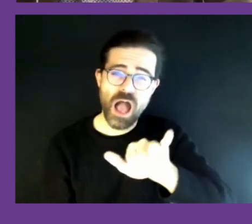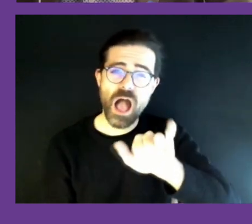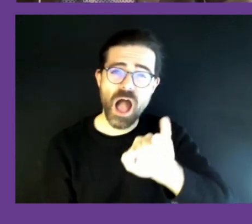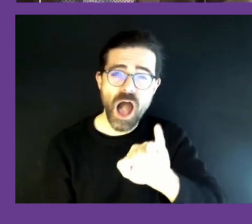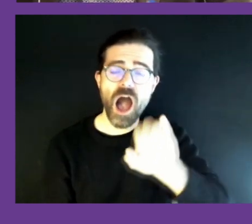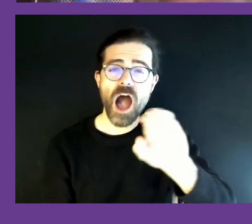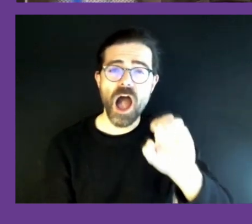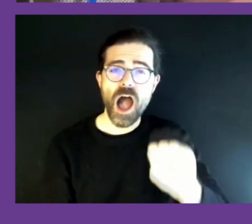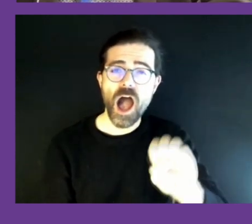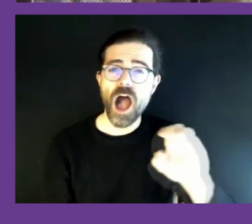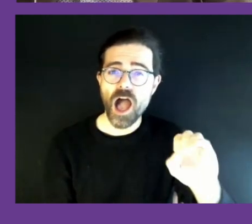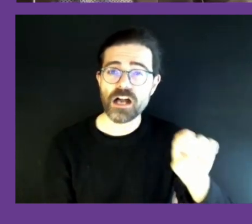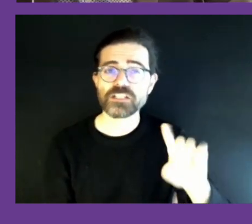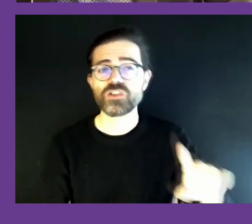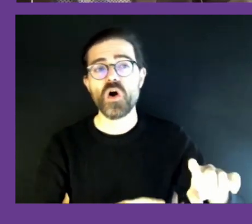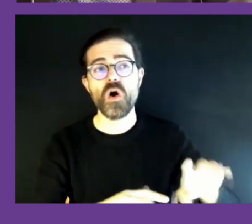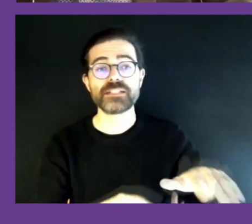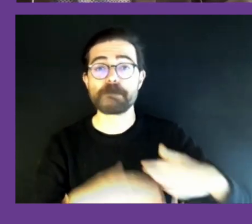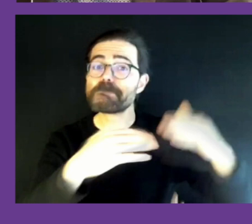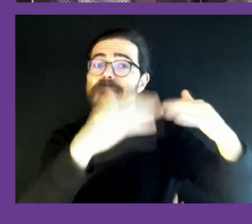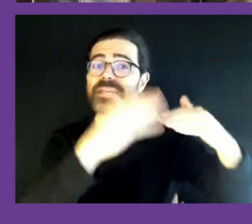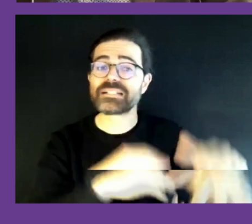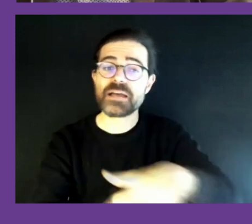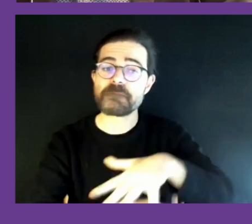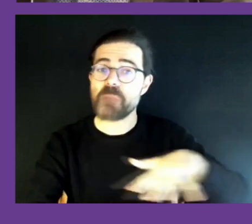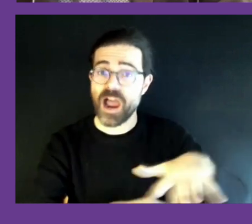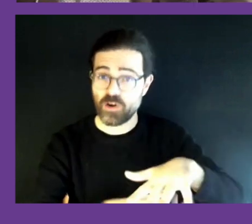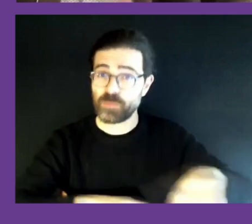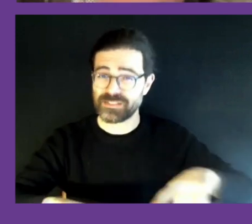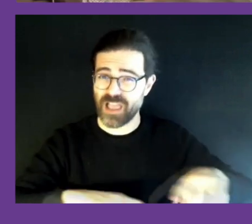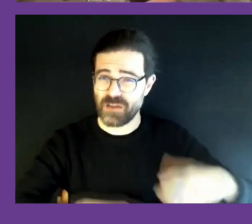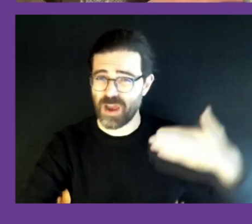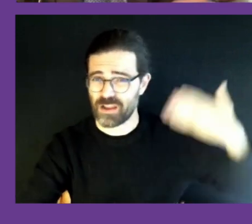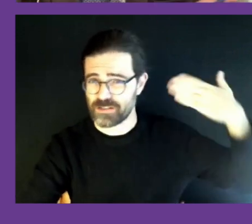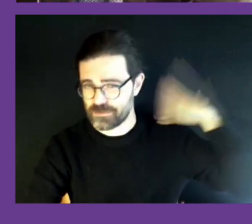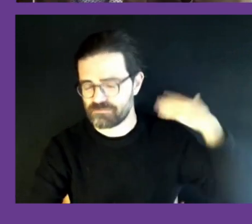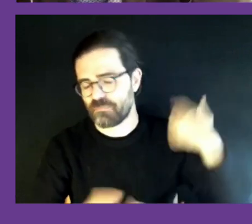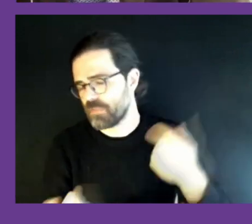other projects, some of them collaborating with Chiara and Alec.